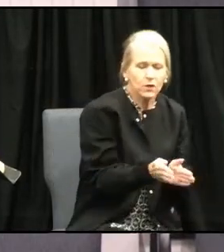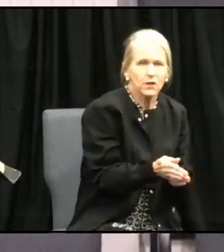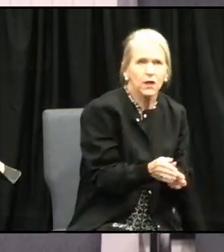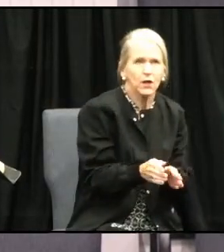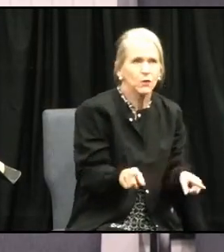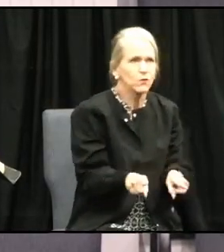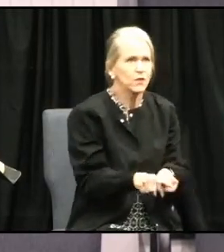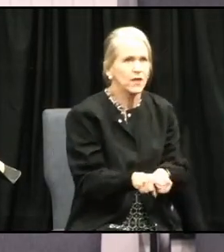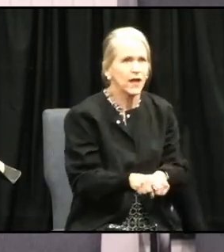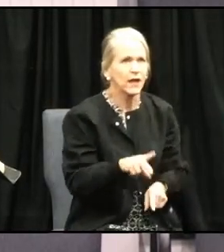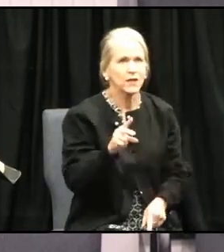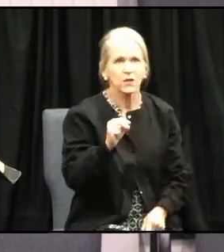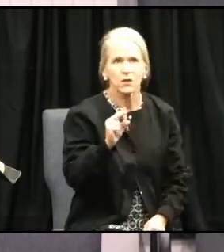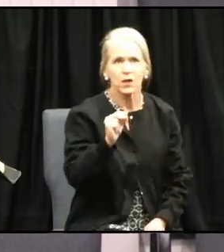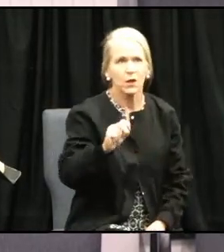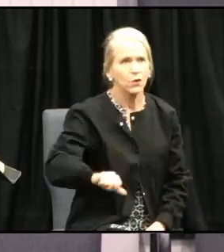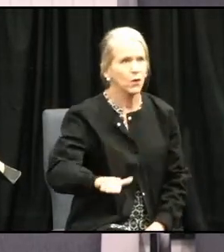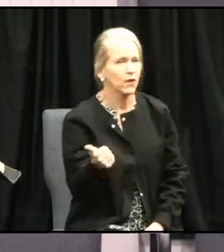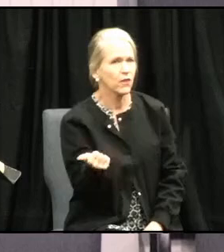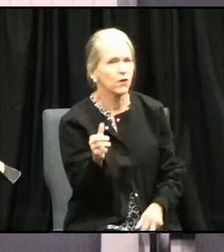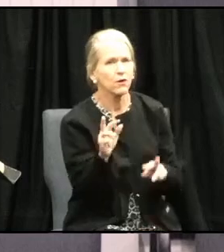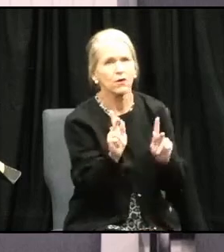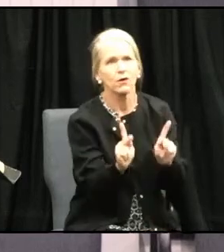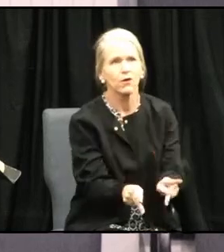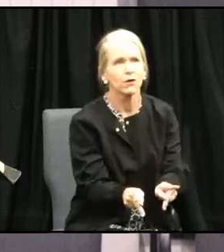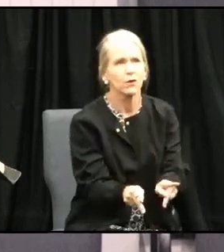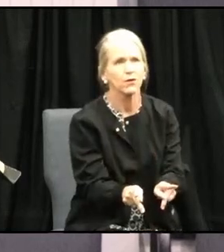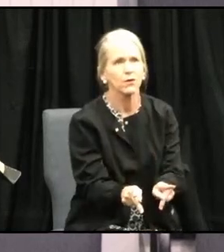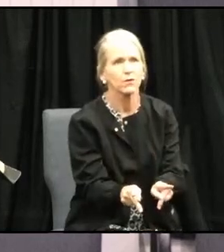You are close like no other.